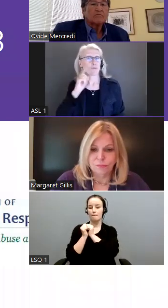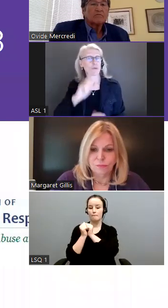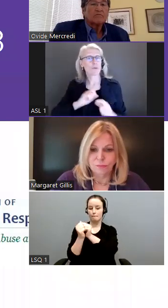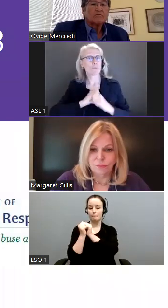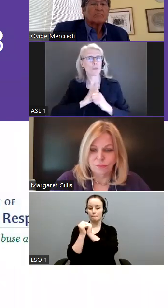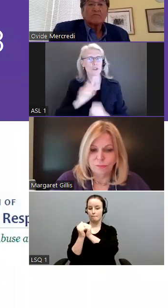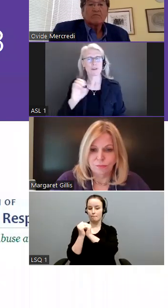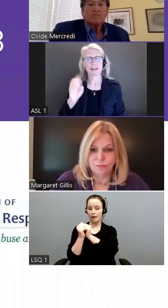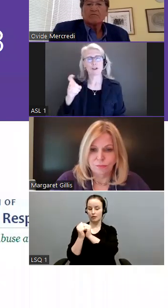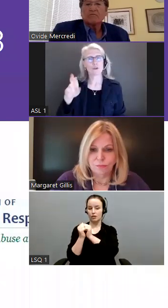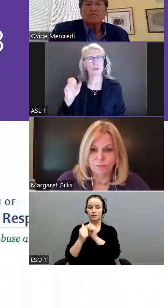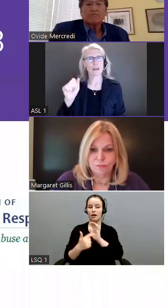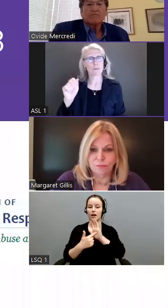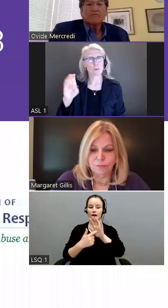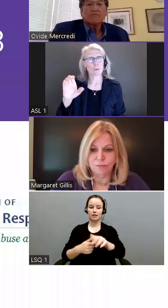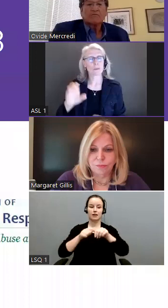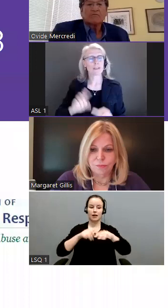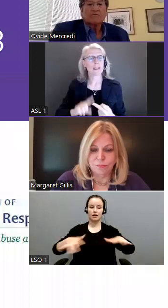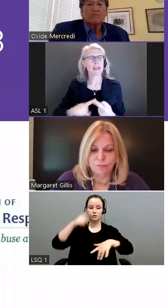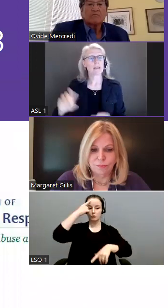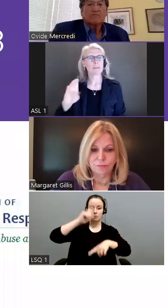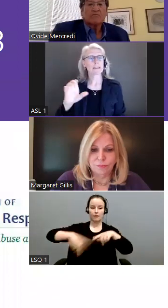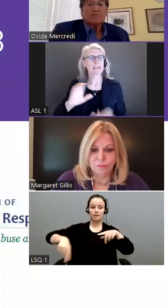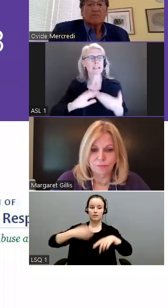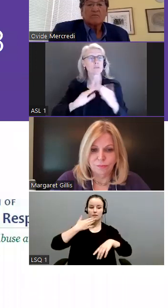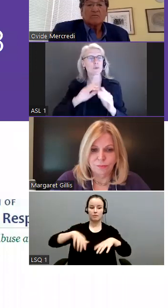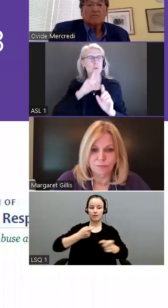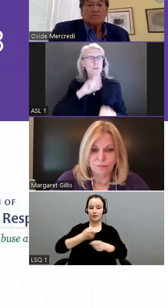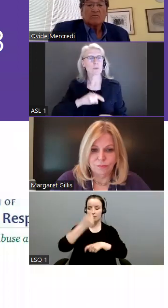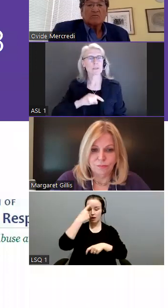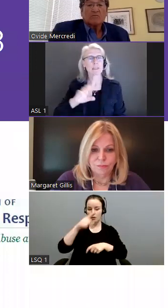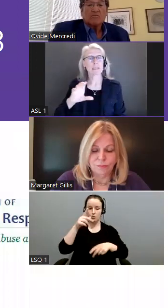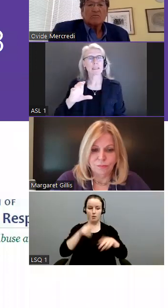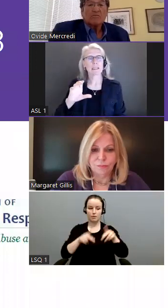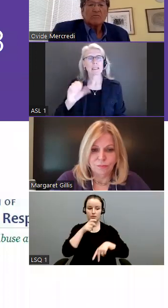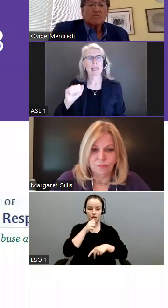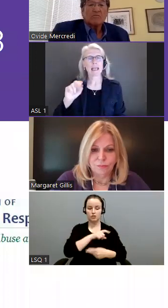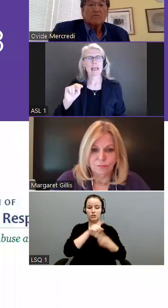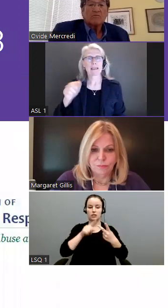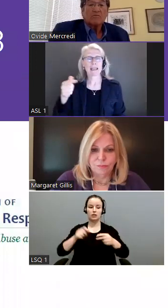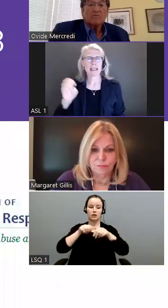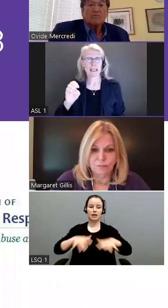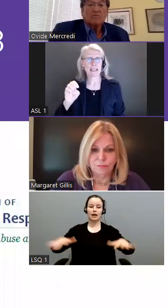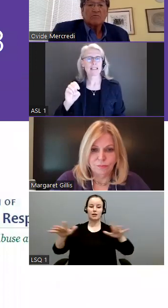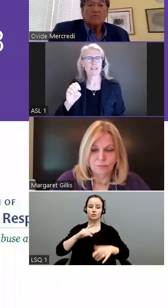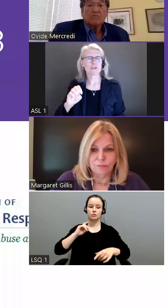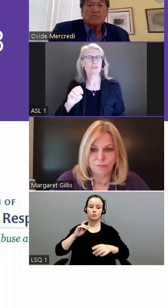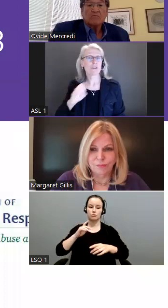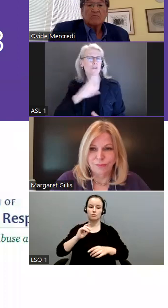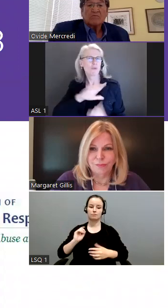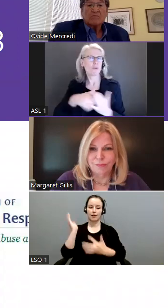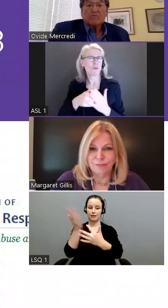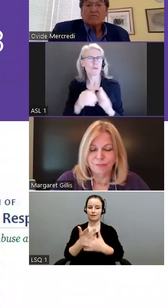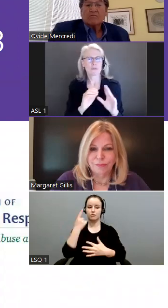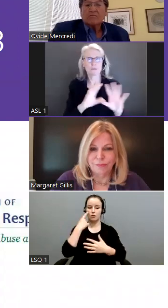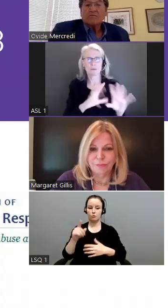the BC Community Response Networks and CanAge for their work working with Elder Abuse Prevention Ontario to host this great event that we're having